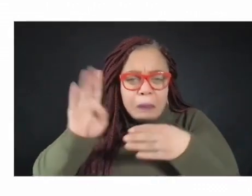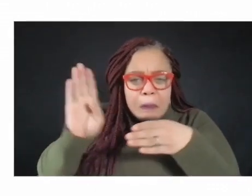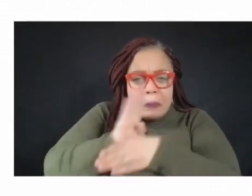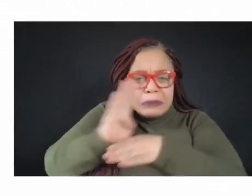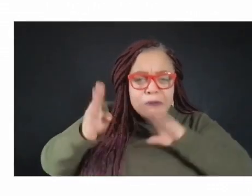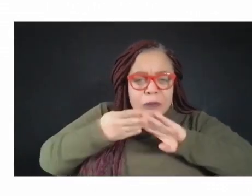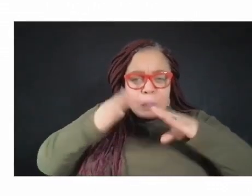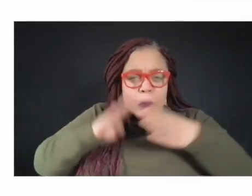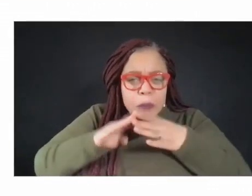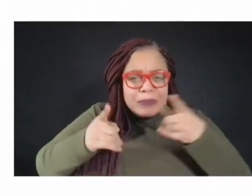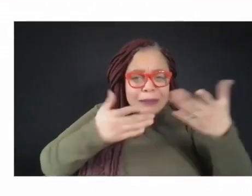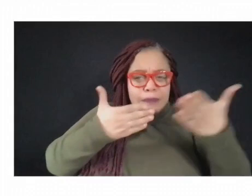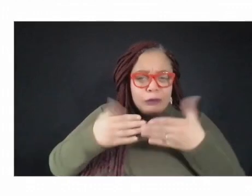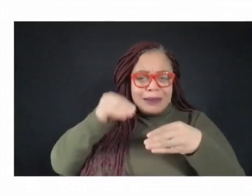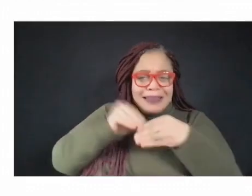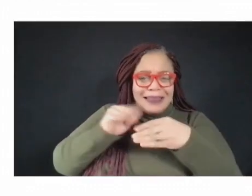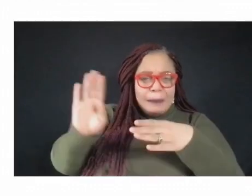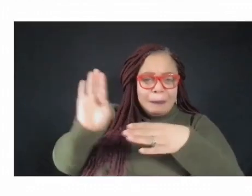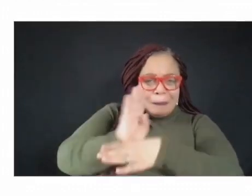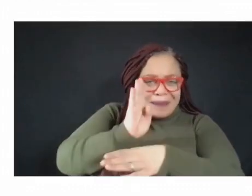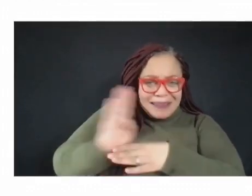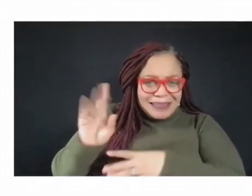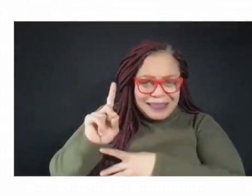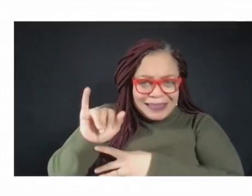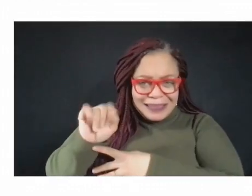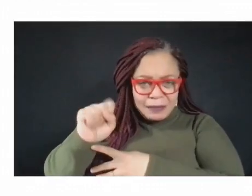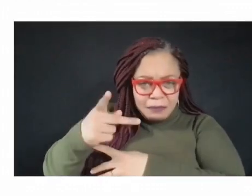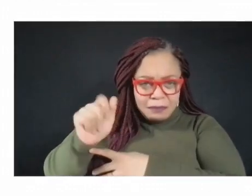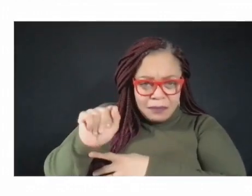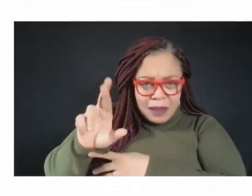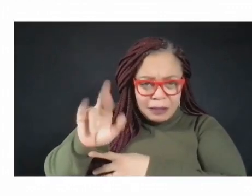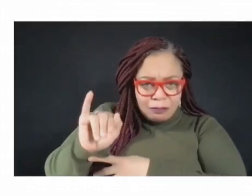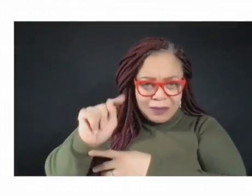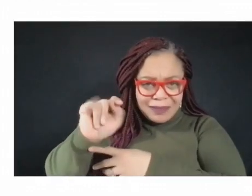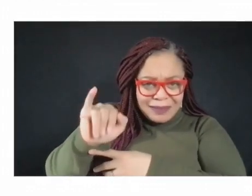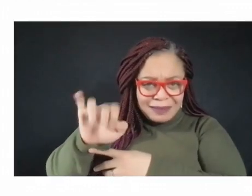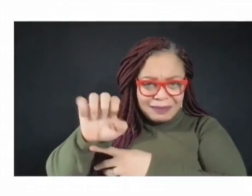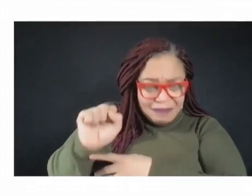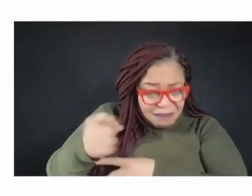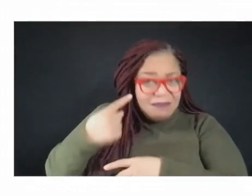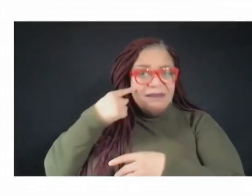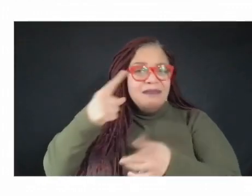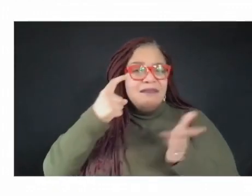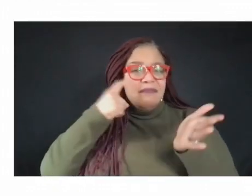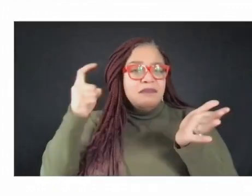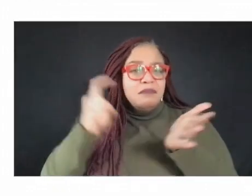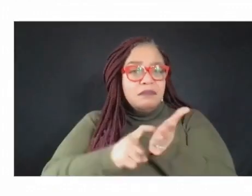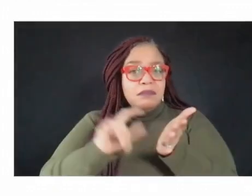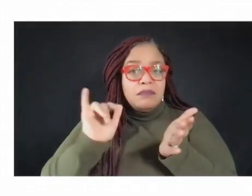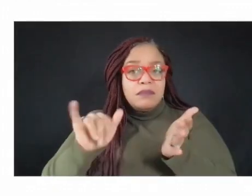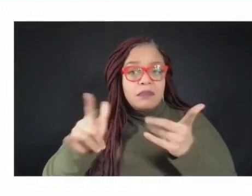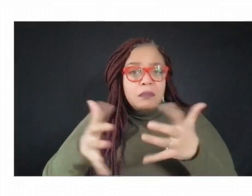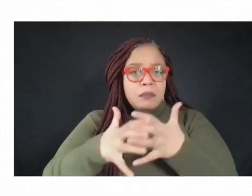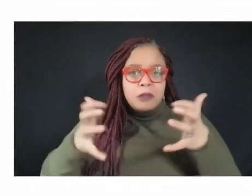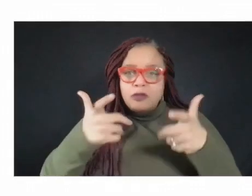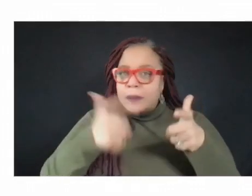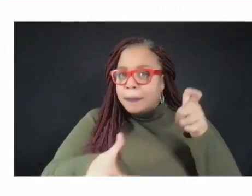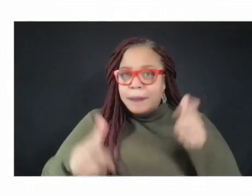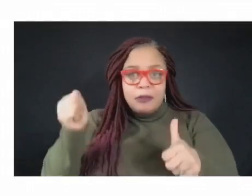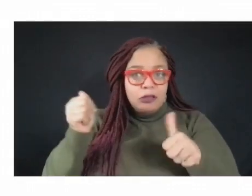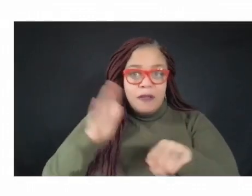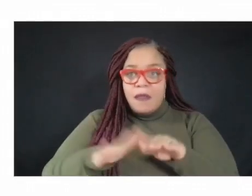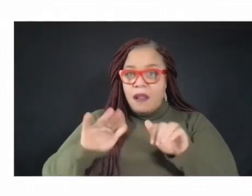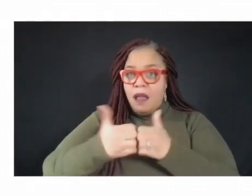it's recognizing that this is much bigger than how we've traditionally maybe narrowly defined public health. And I think what we've learned is